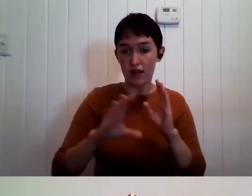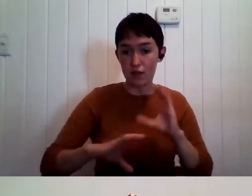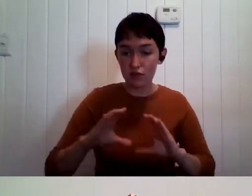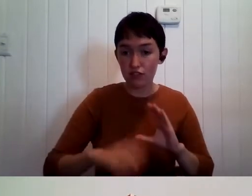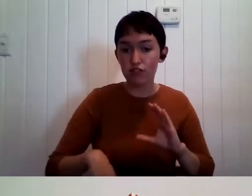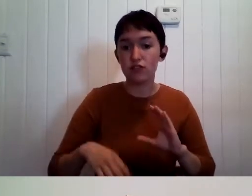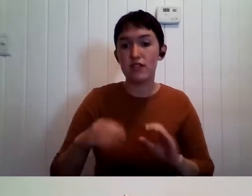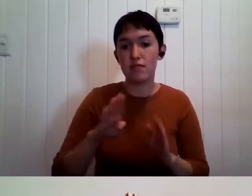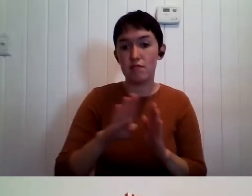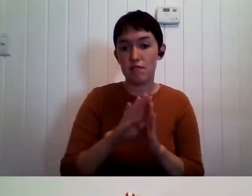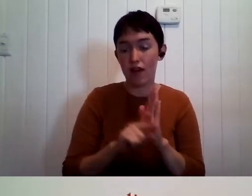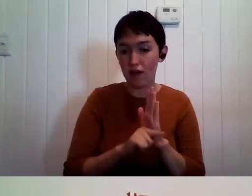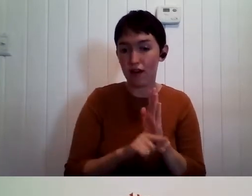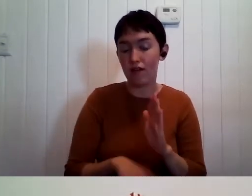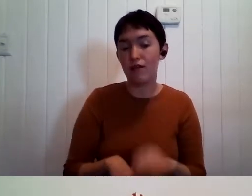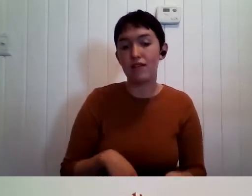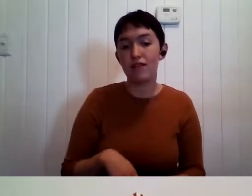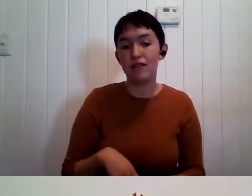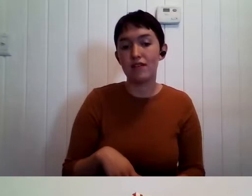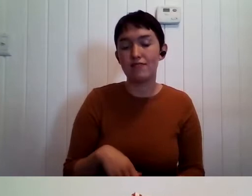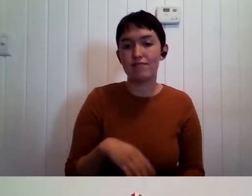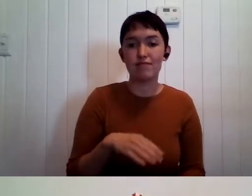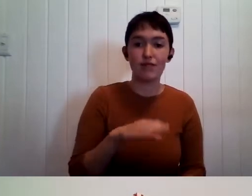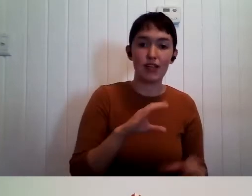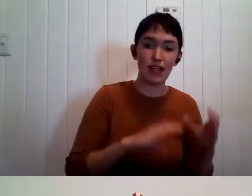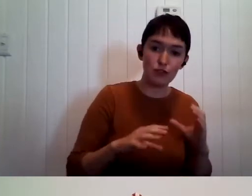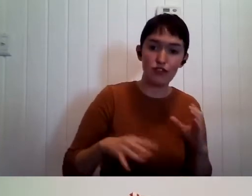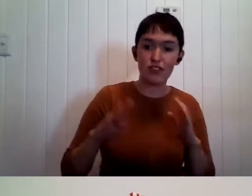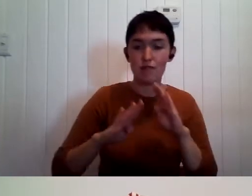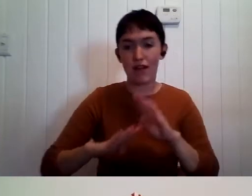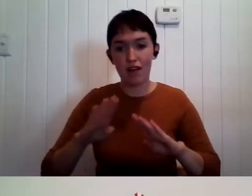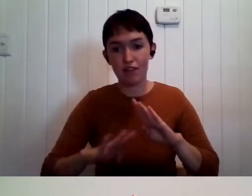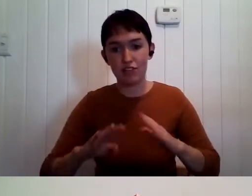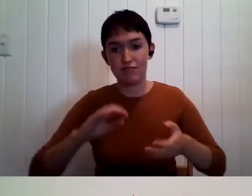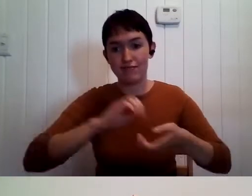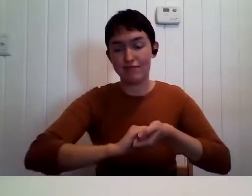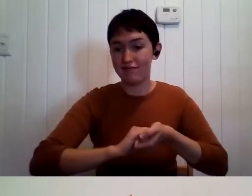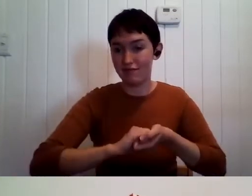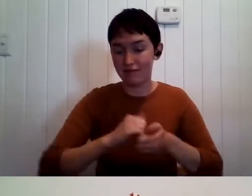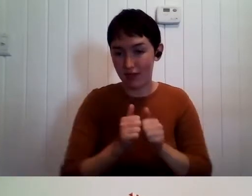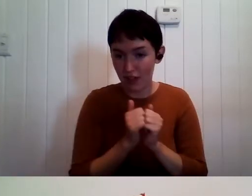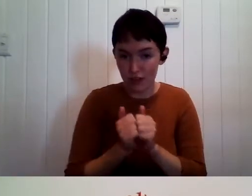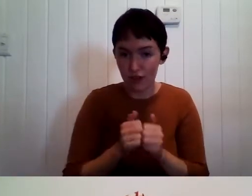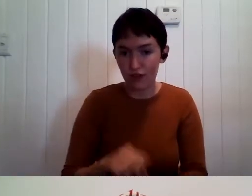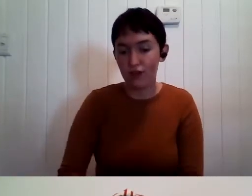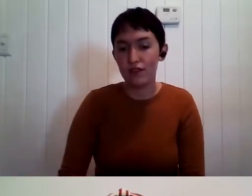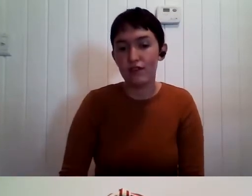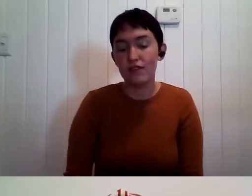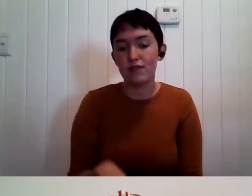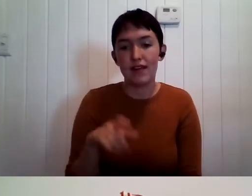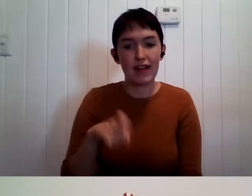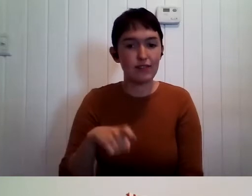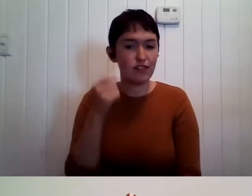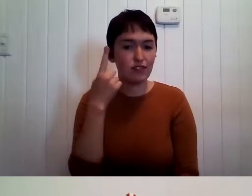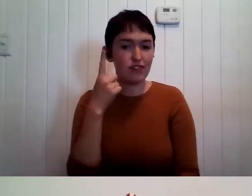understand, I mean, chemistry and biology just go hand in hand. So you kind of need to understand how the chemistry works to know how the biology